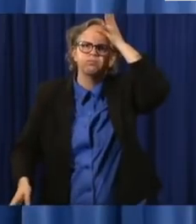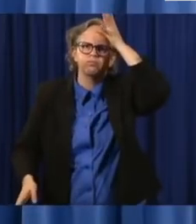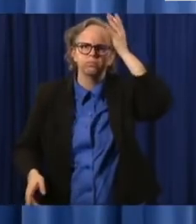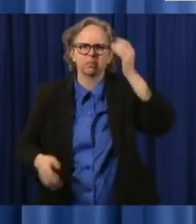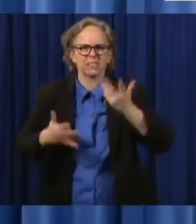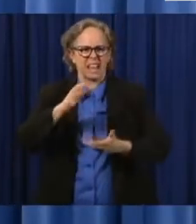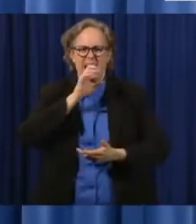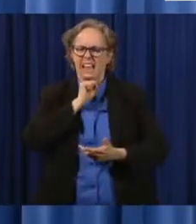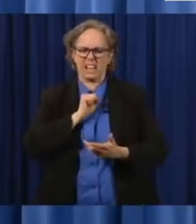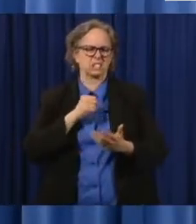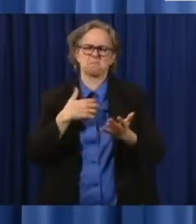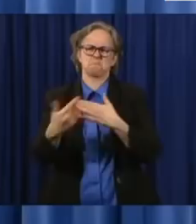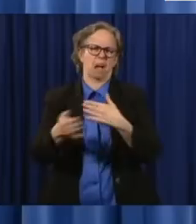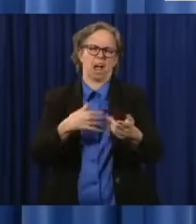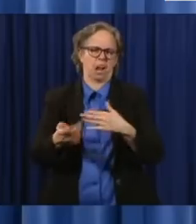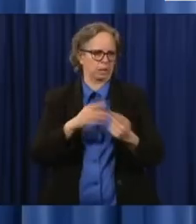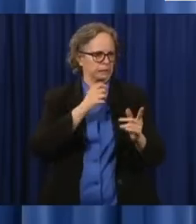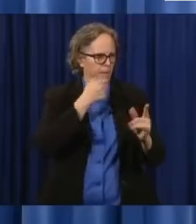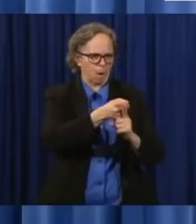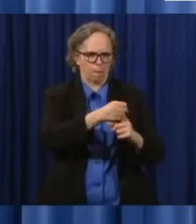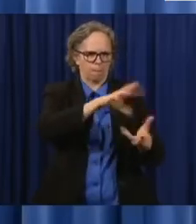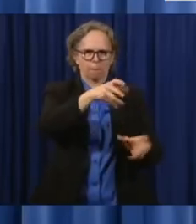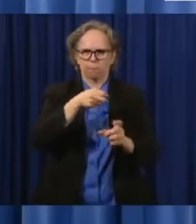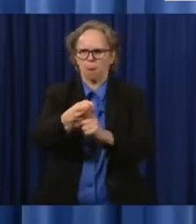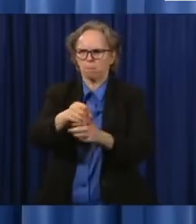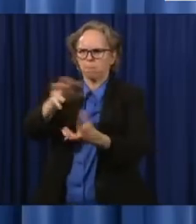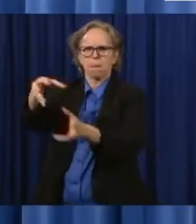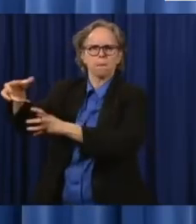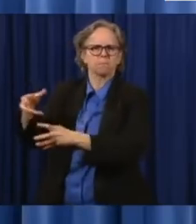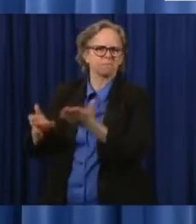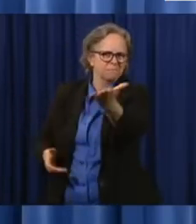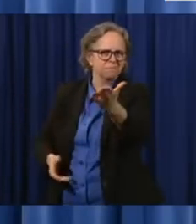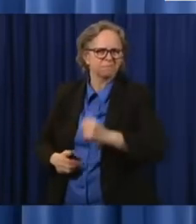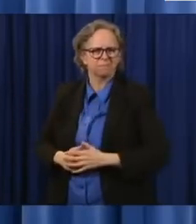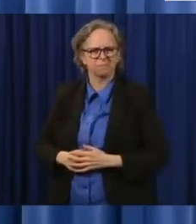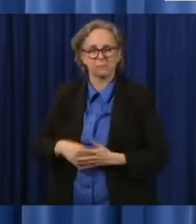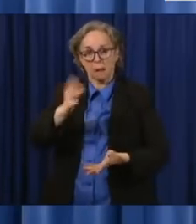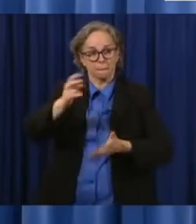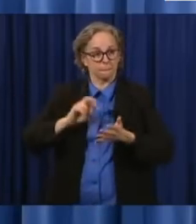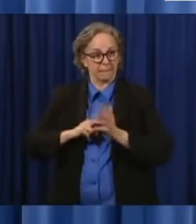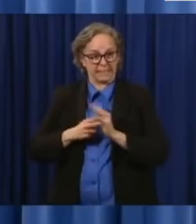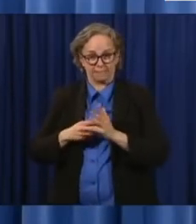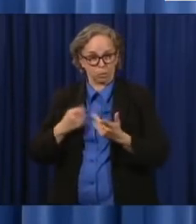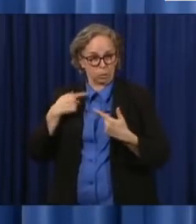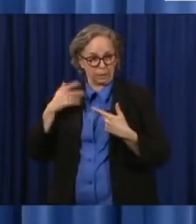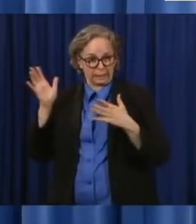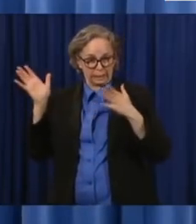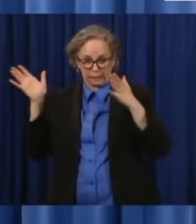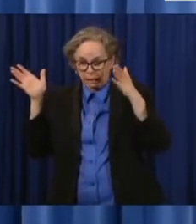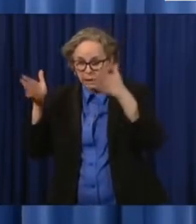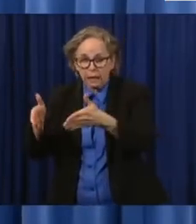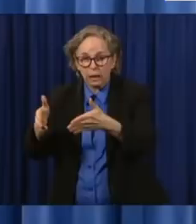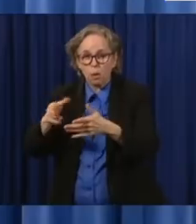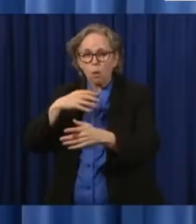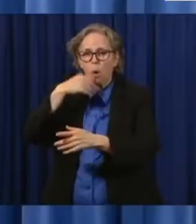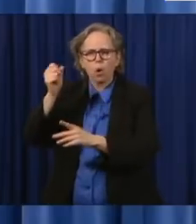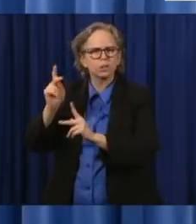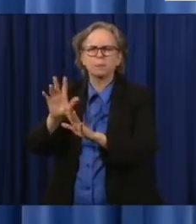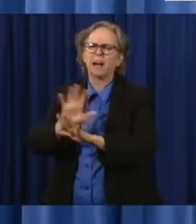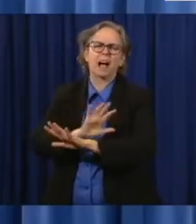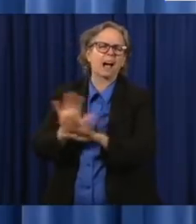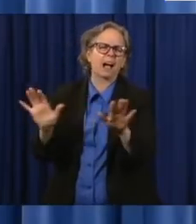That doesn't mean we shouldn't concentrate, on the old people who have